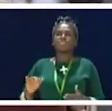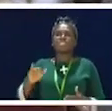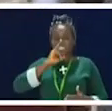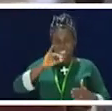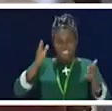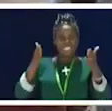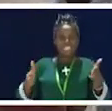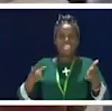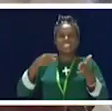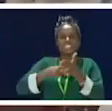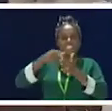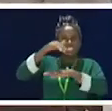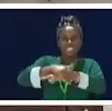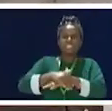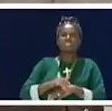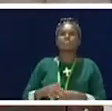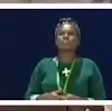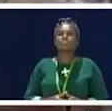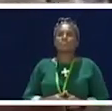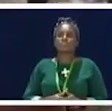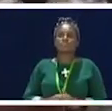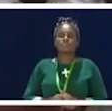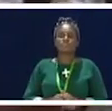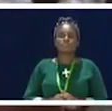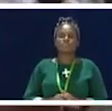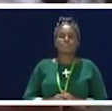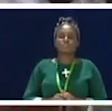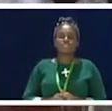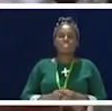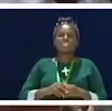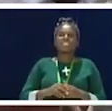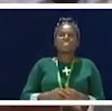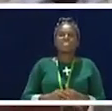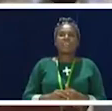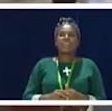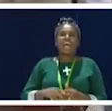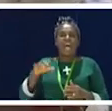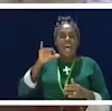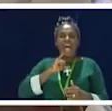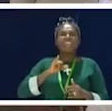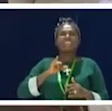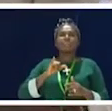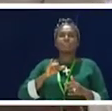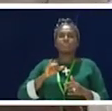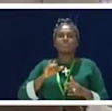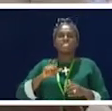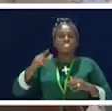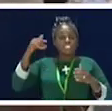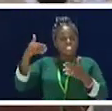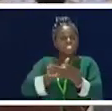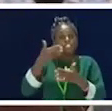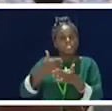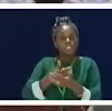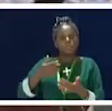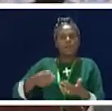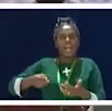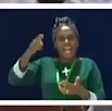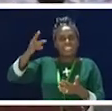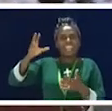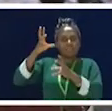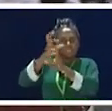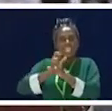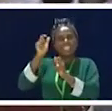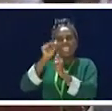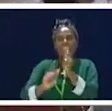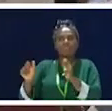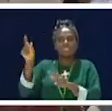tonight. I press it on the upward way. New height I'm gaining every